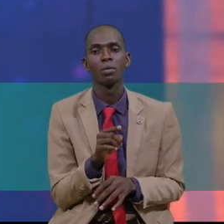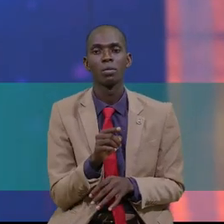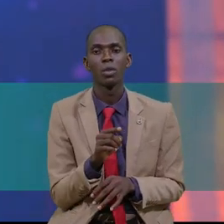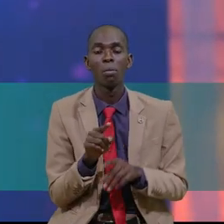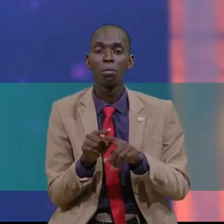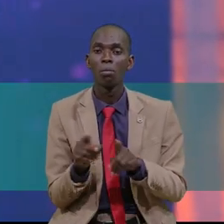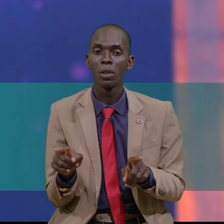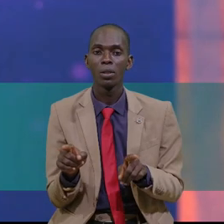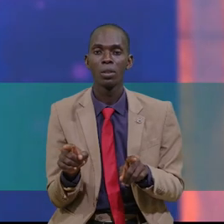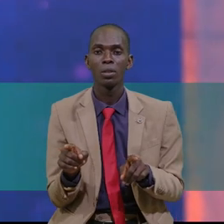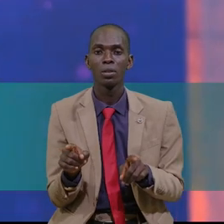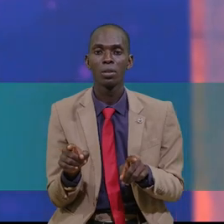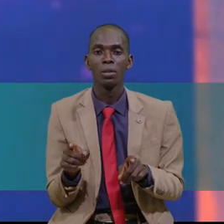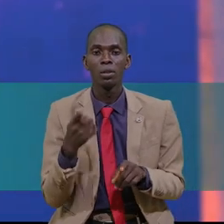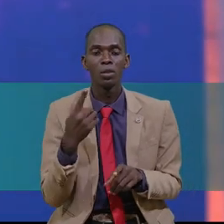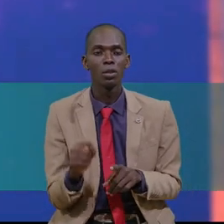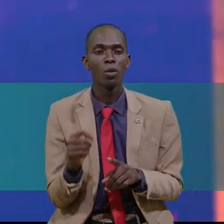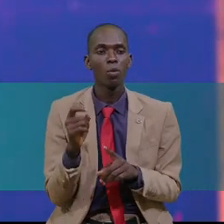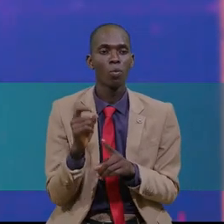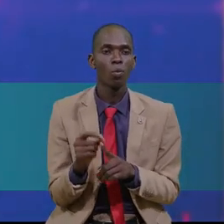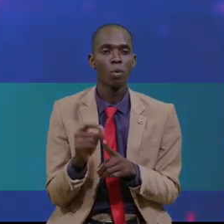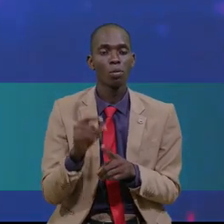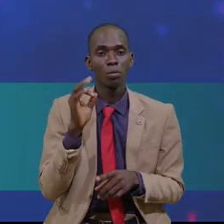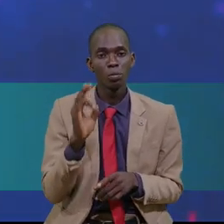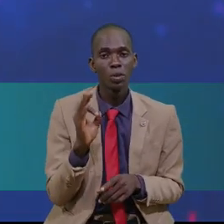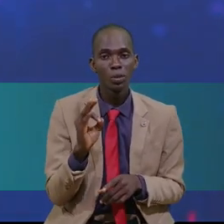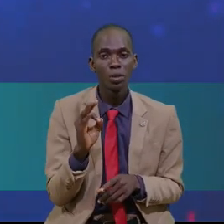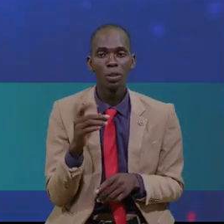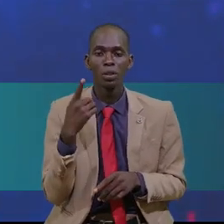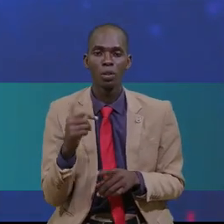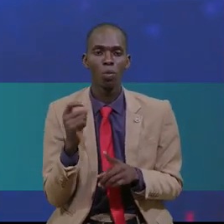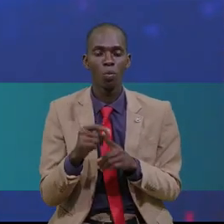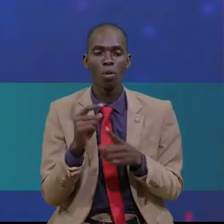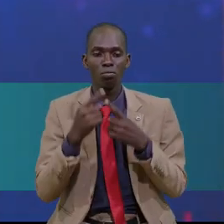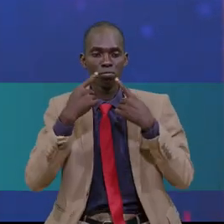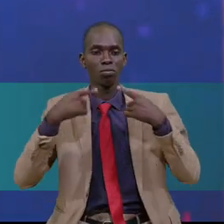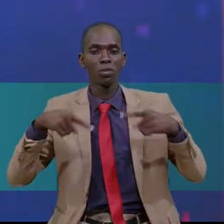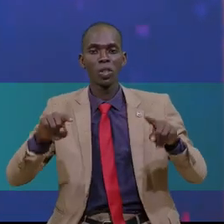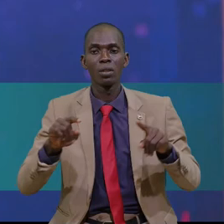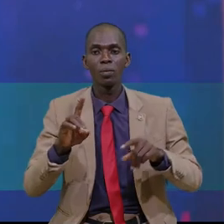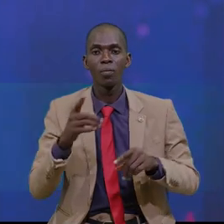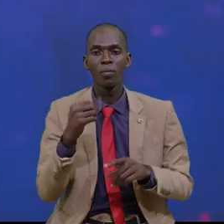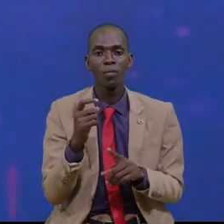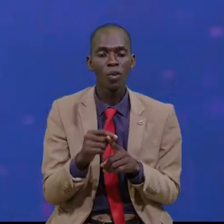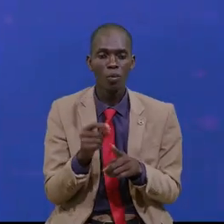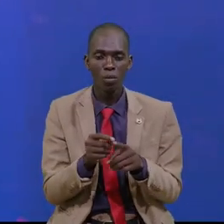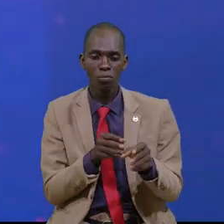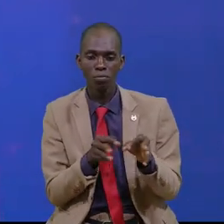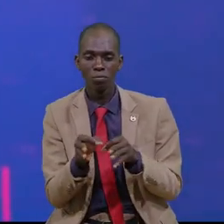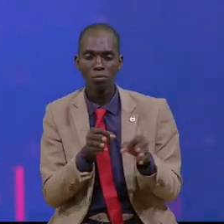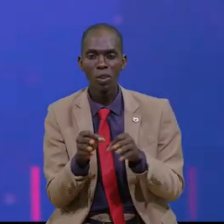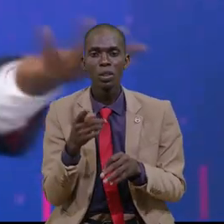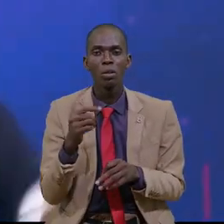but the word preached, the word declared, The word emphasized, the